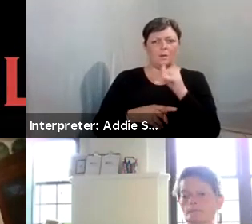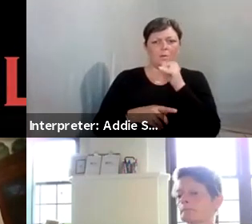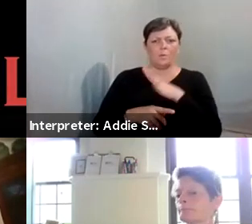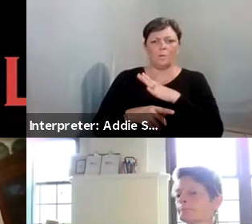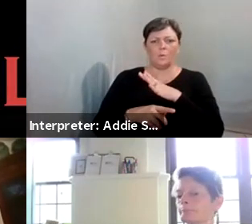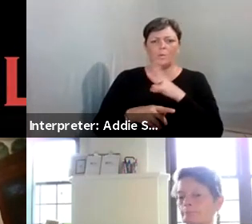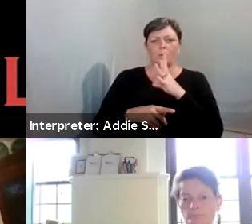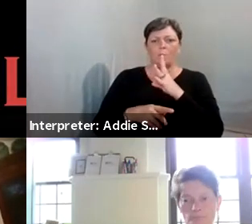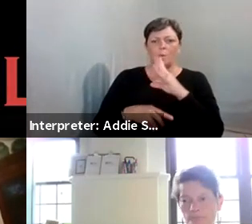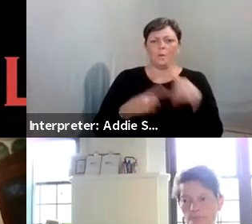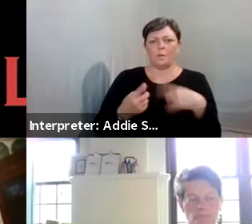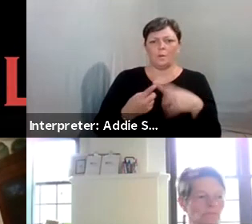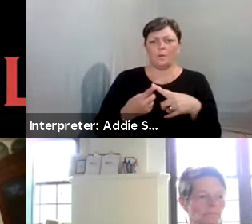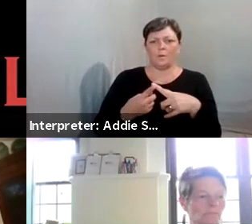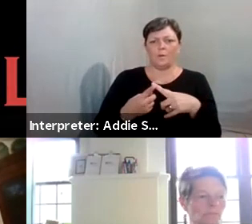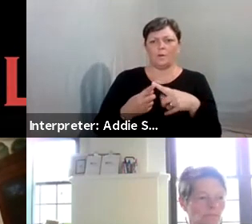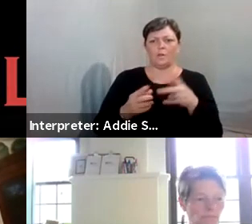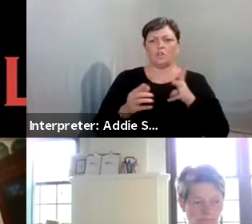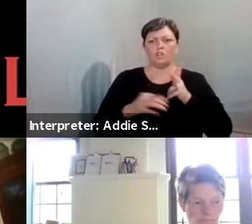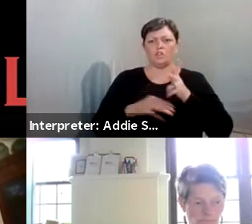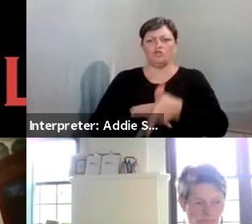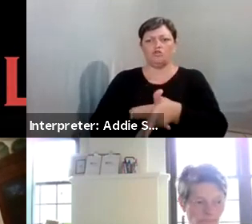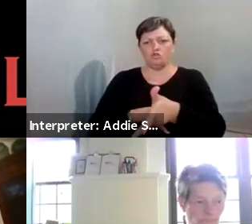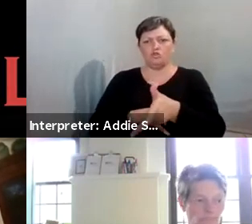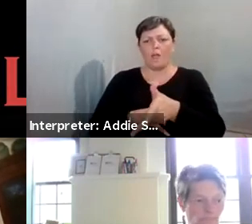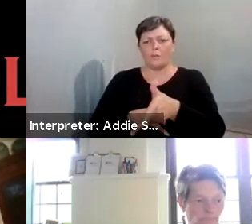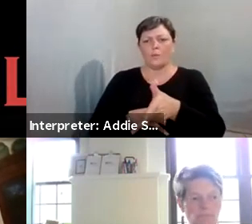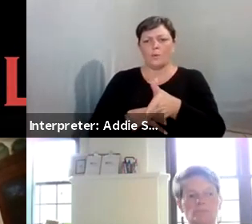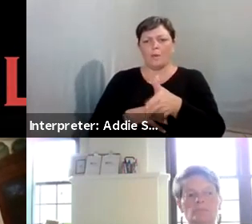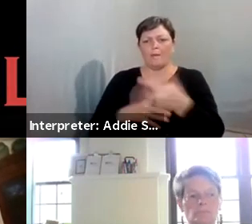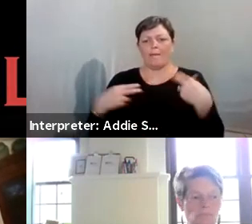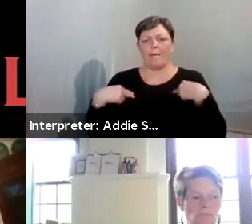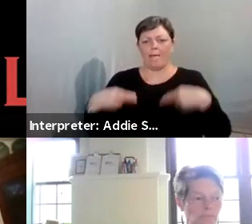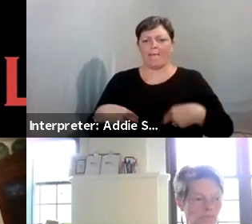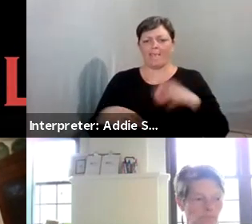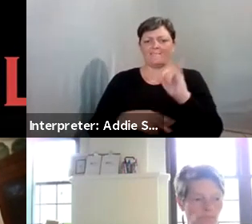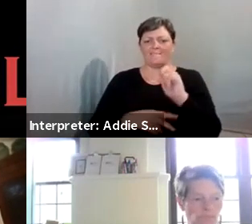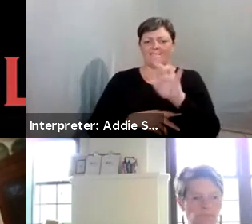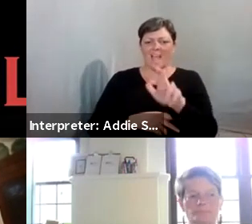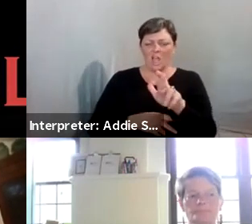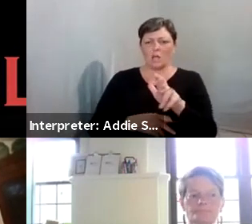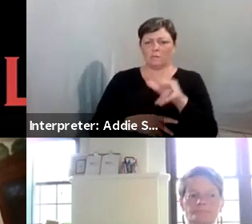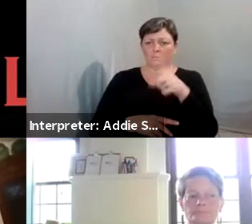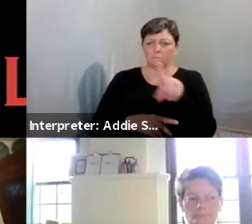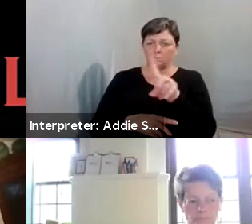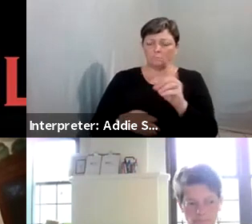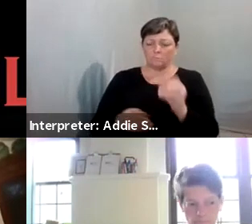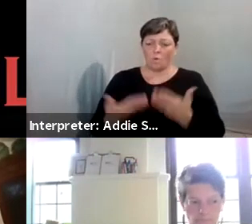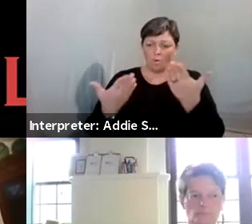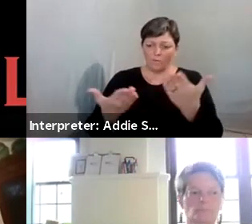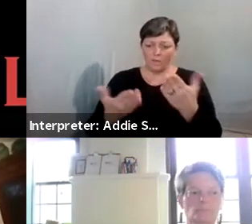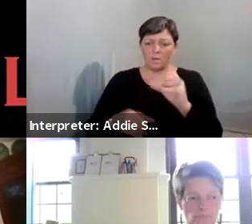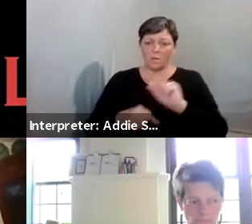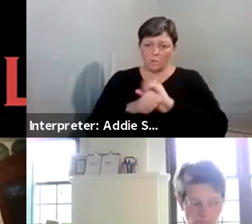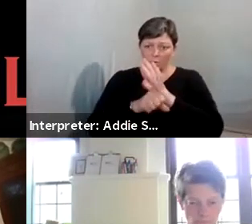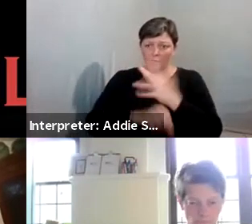about the drive-through health fair. Did you guys offer